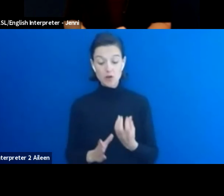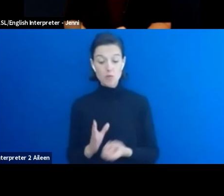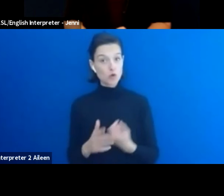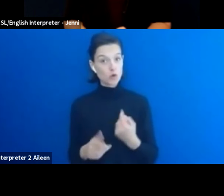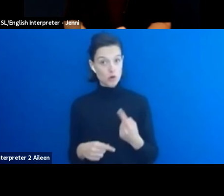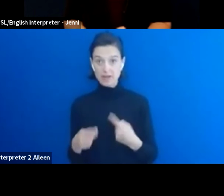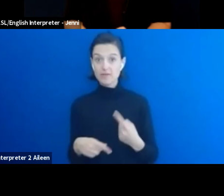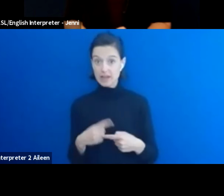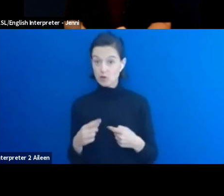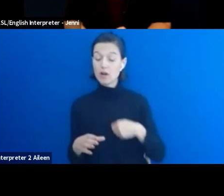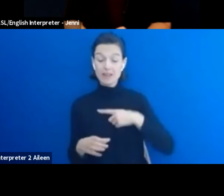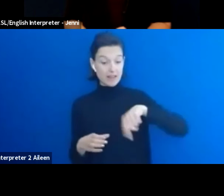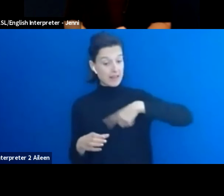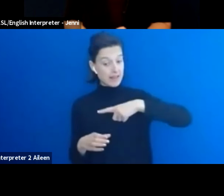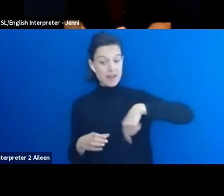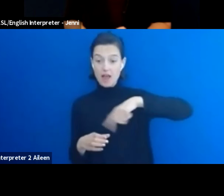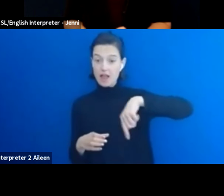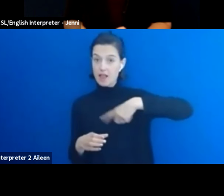der Abteilung